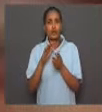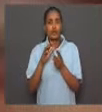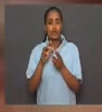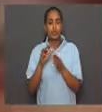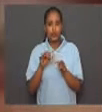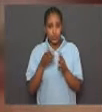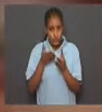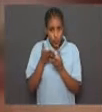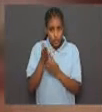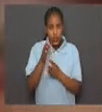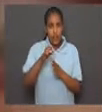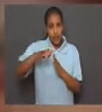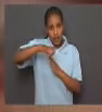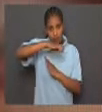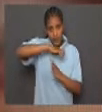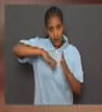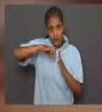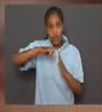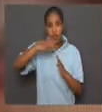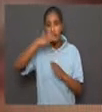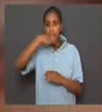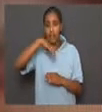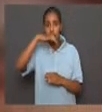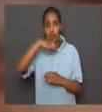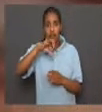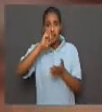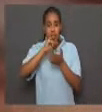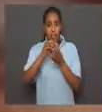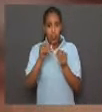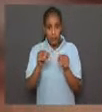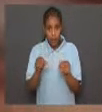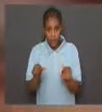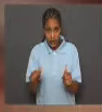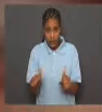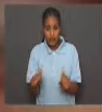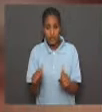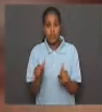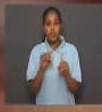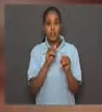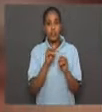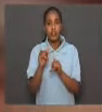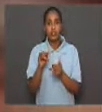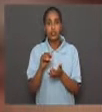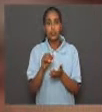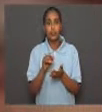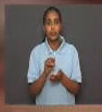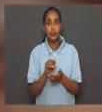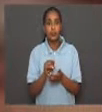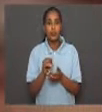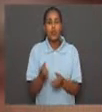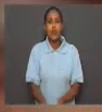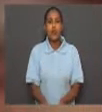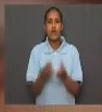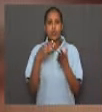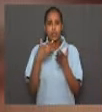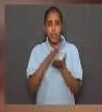through an electrical heating coil that melts the metal in the metal rod.